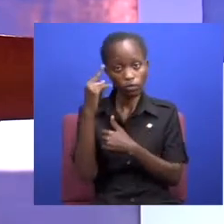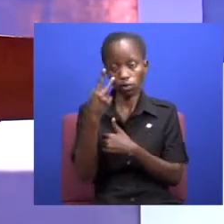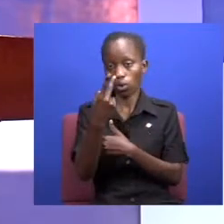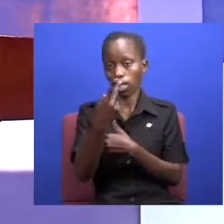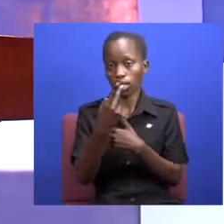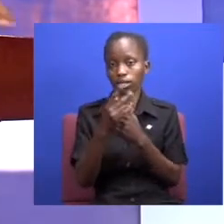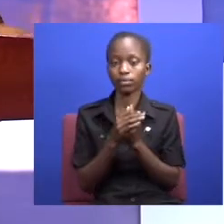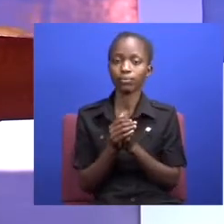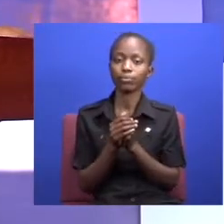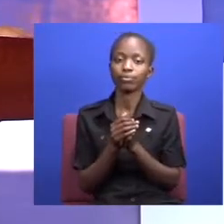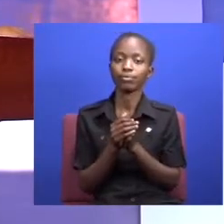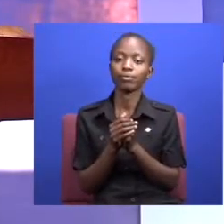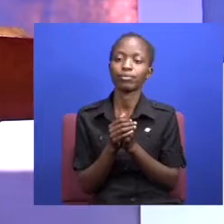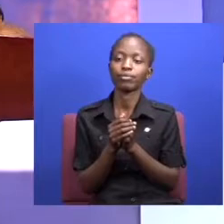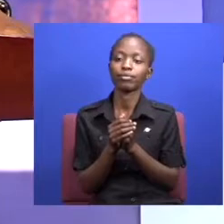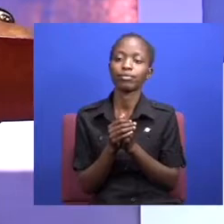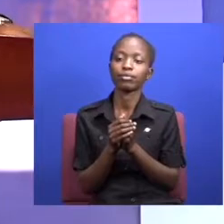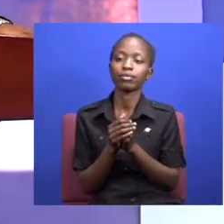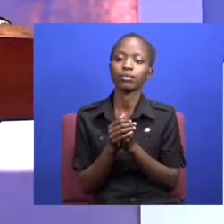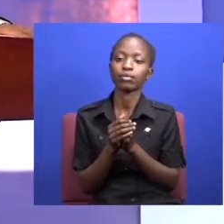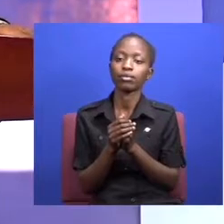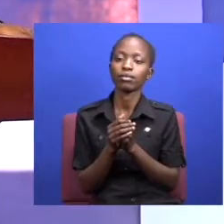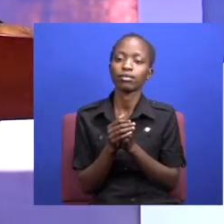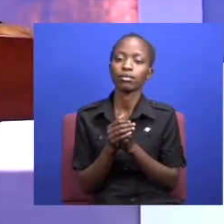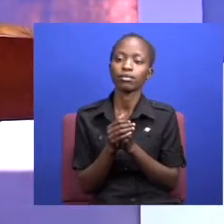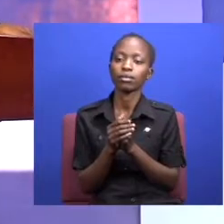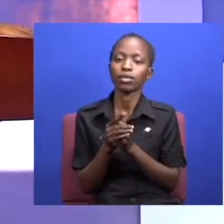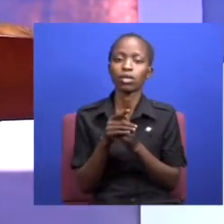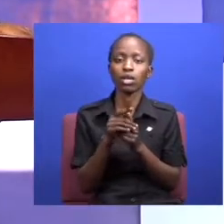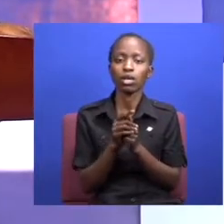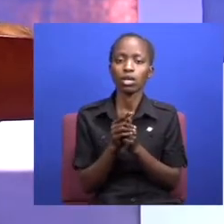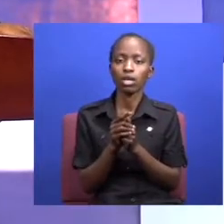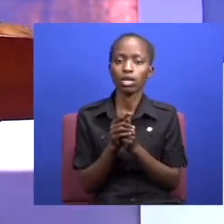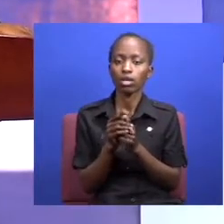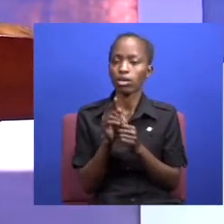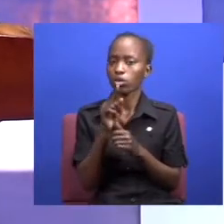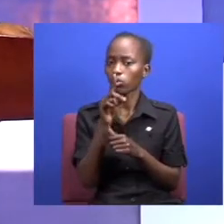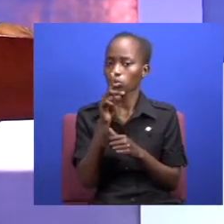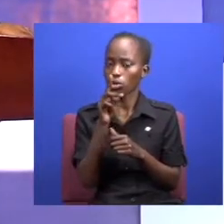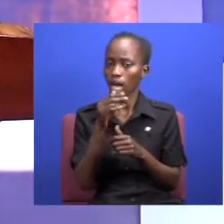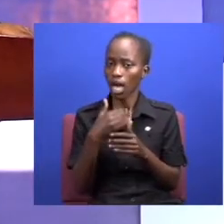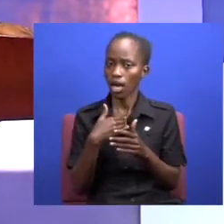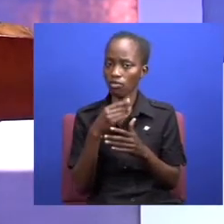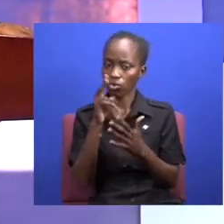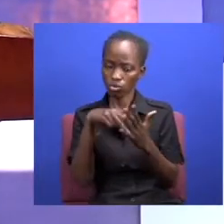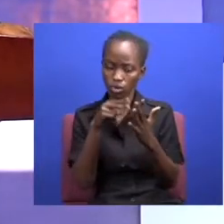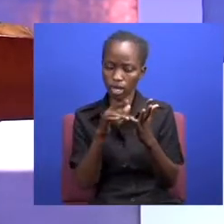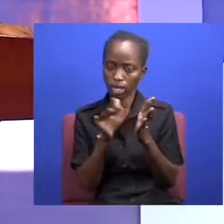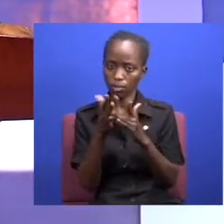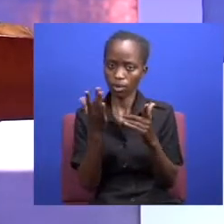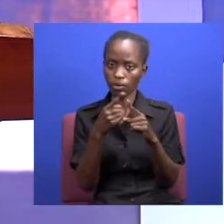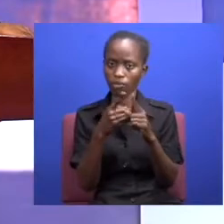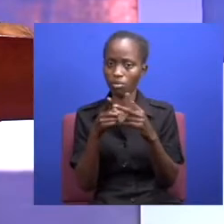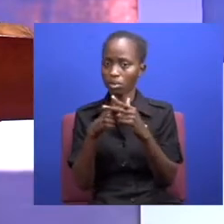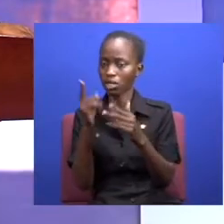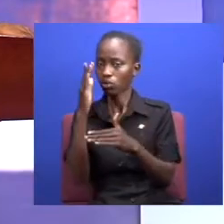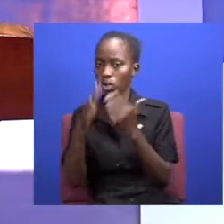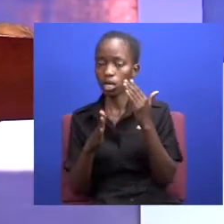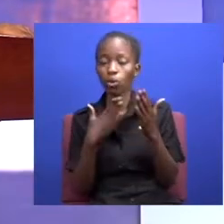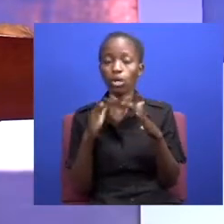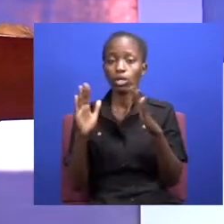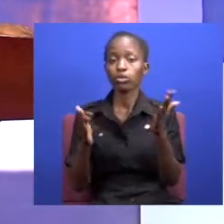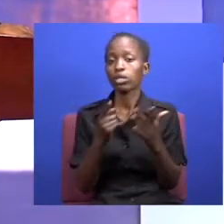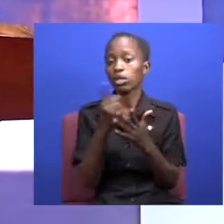you and for me. Have you read the Bible from cover to cover? I want to encourage